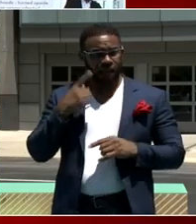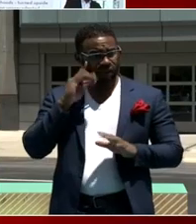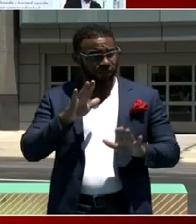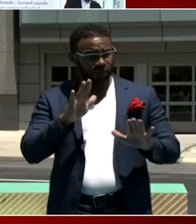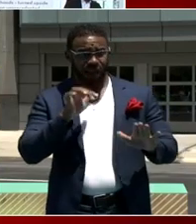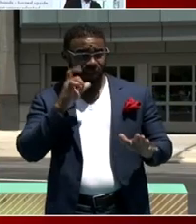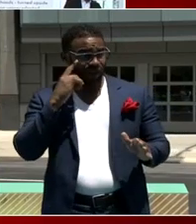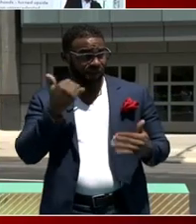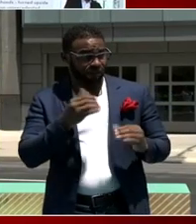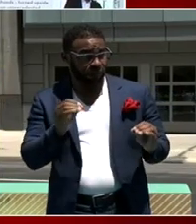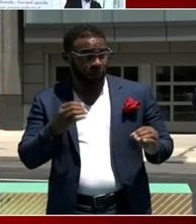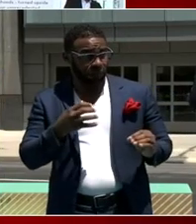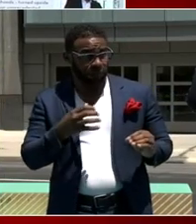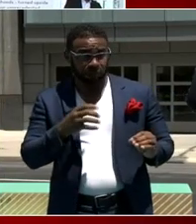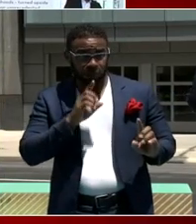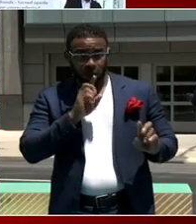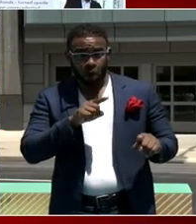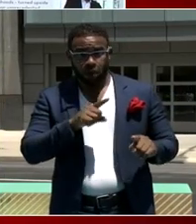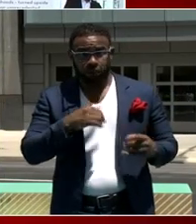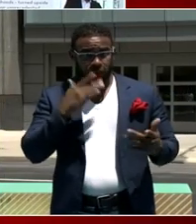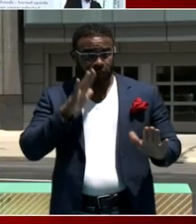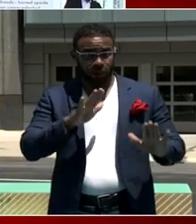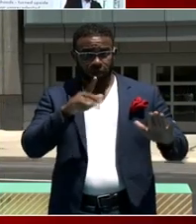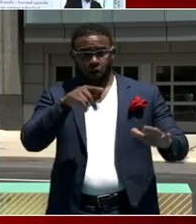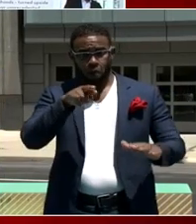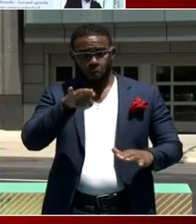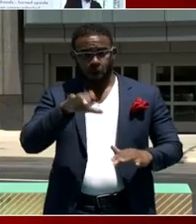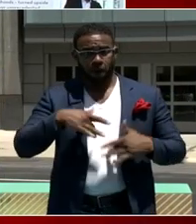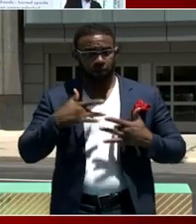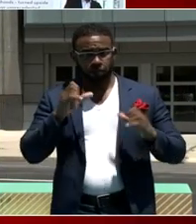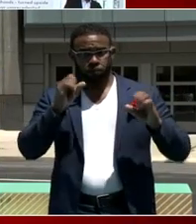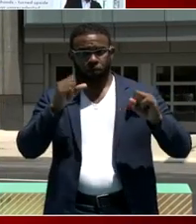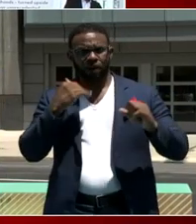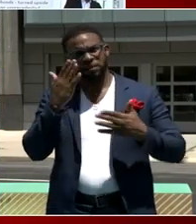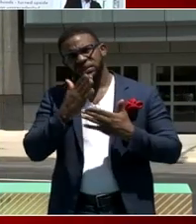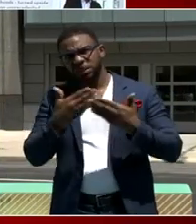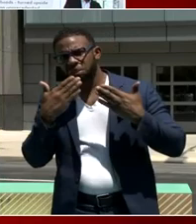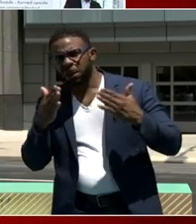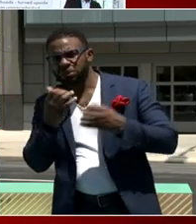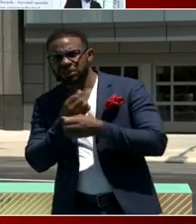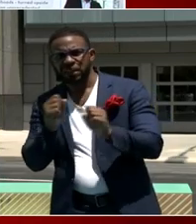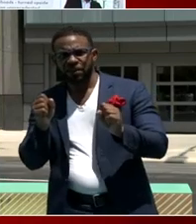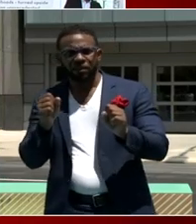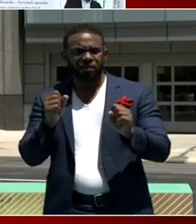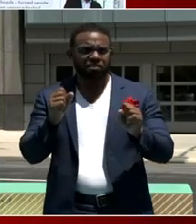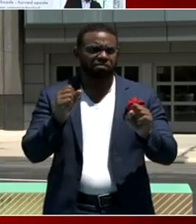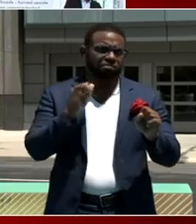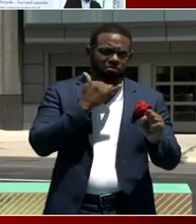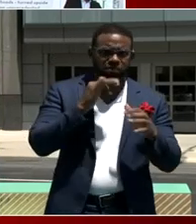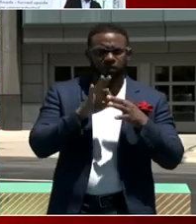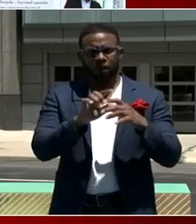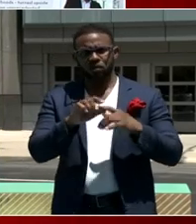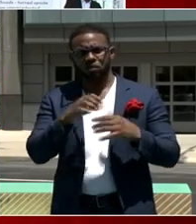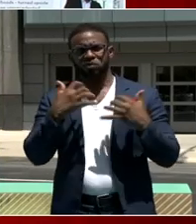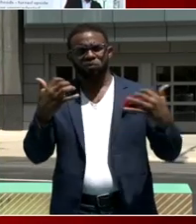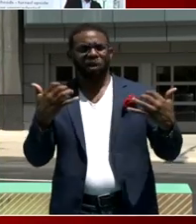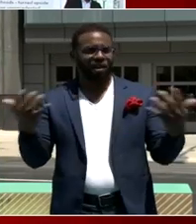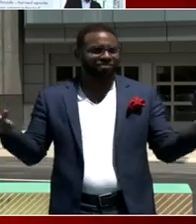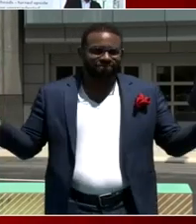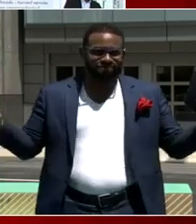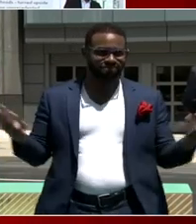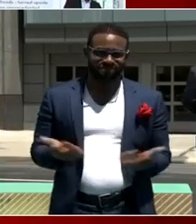have anything to report. I think that we had some public safety incidents related to